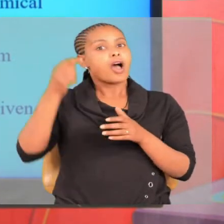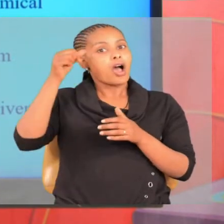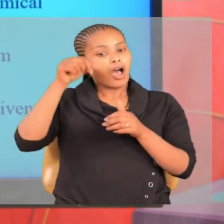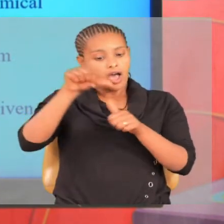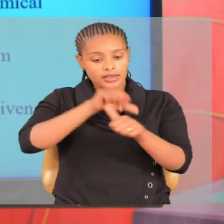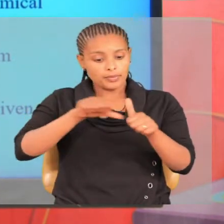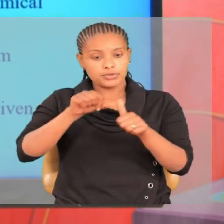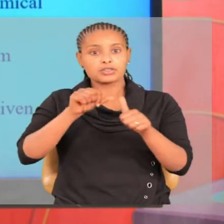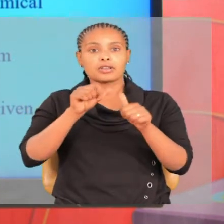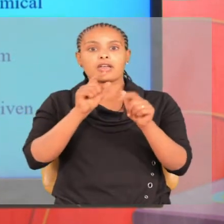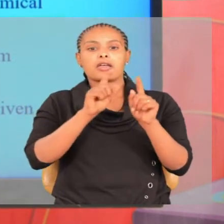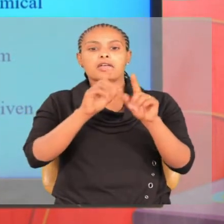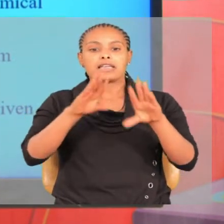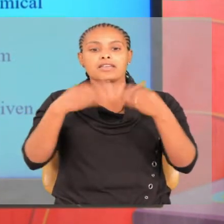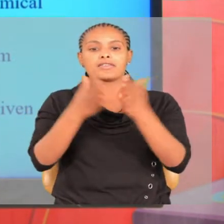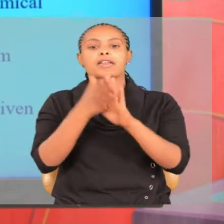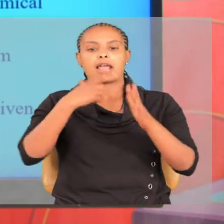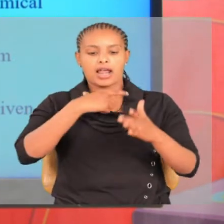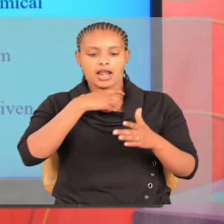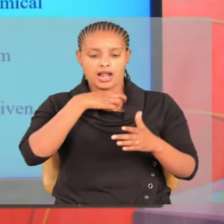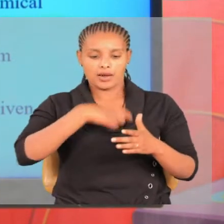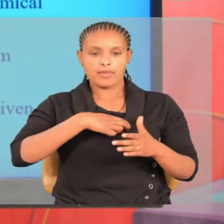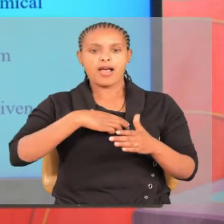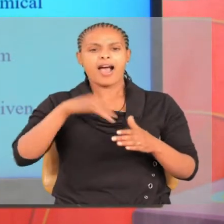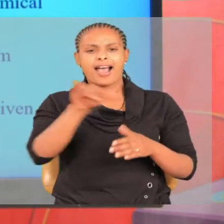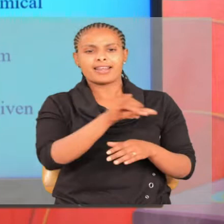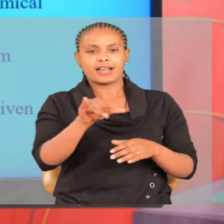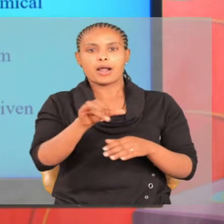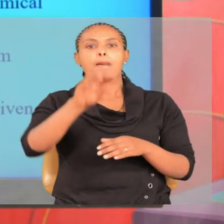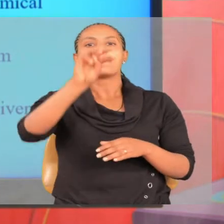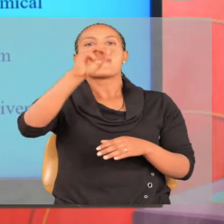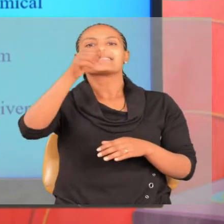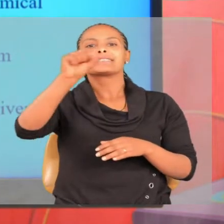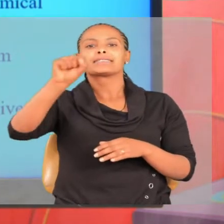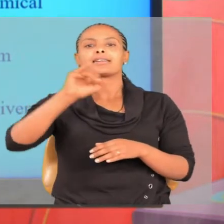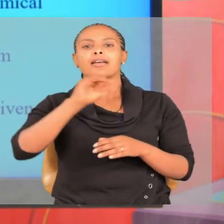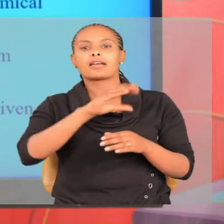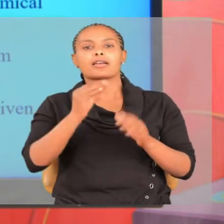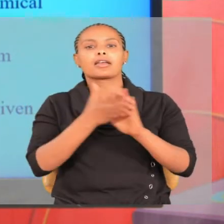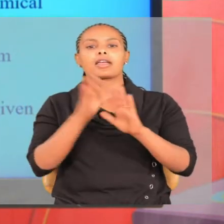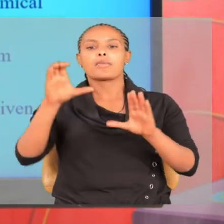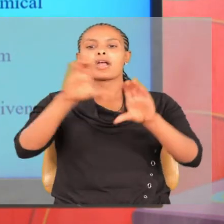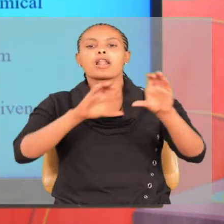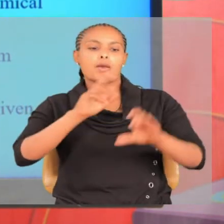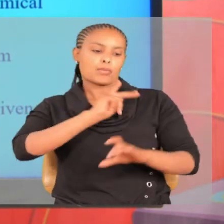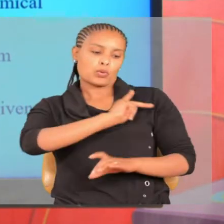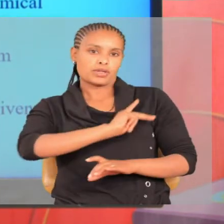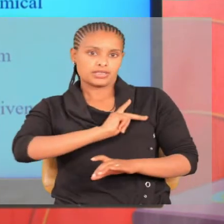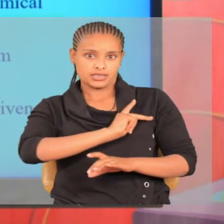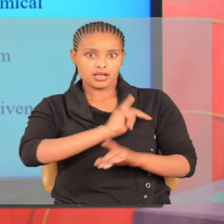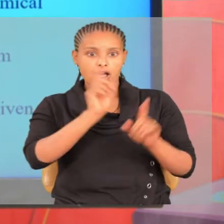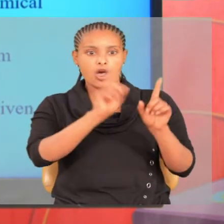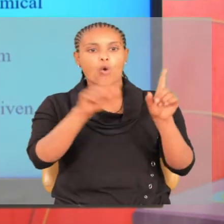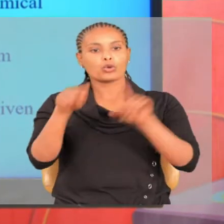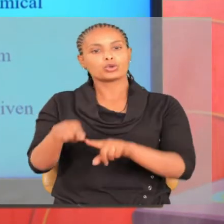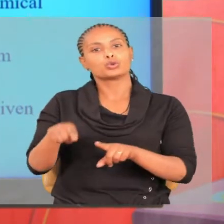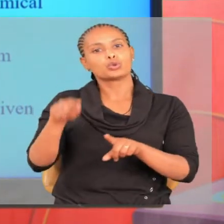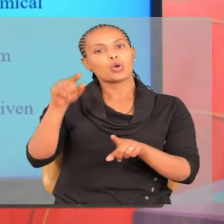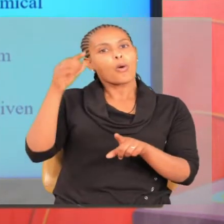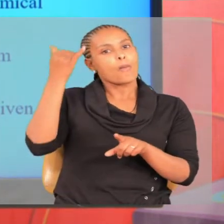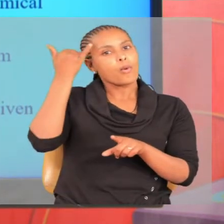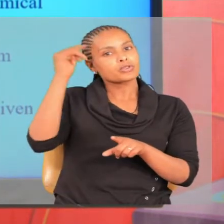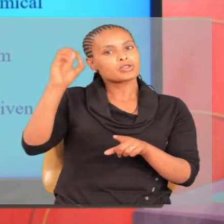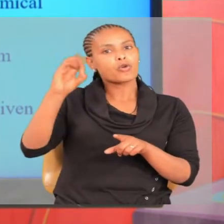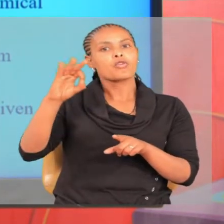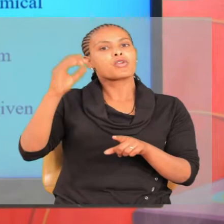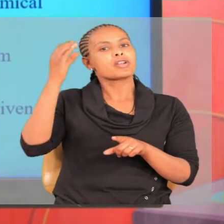Atoms of a given element are identical in masses and chemical properties, according to